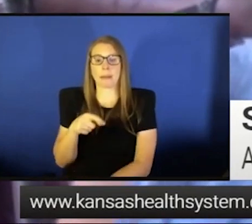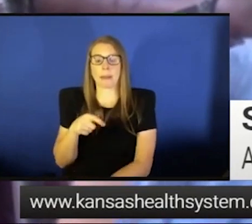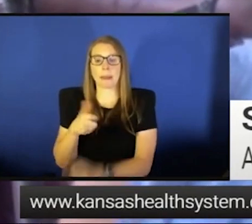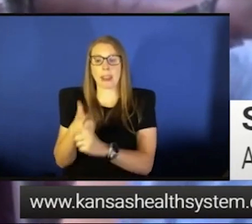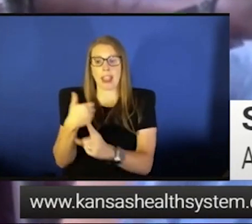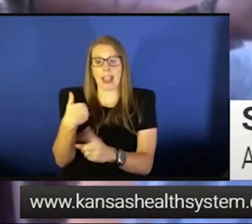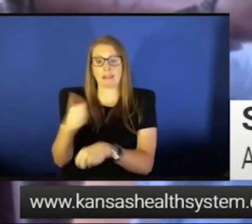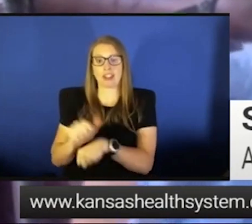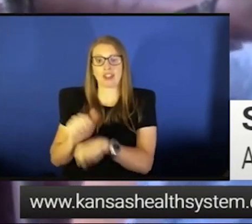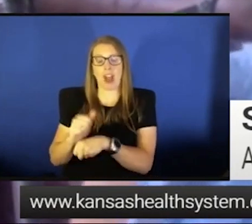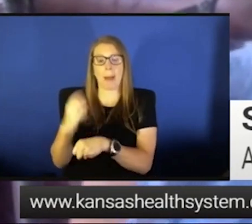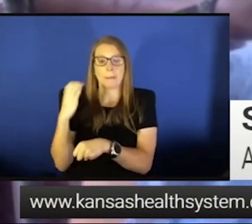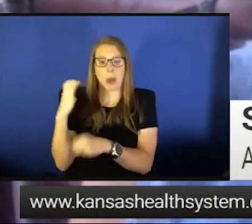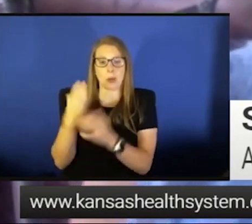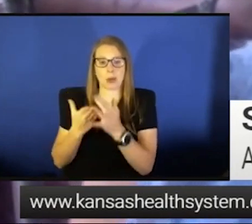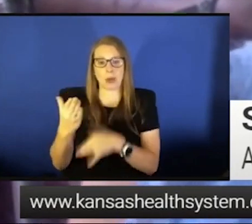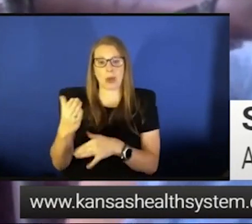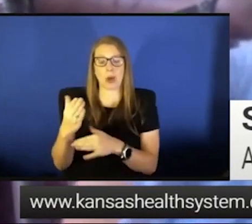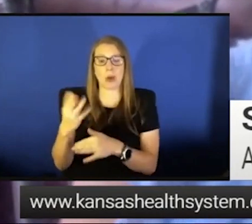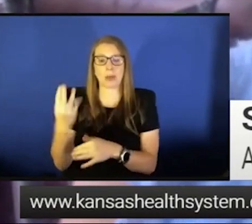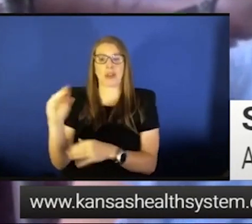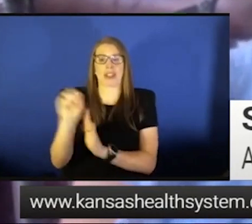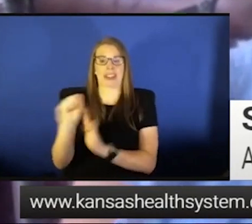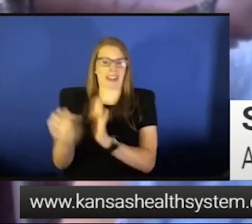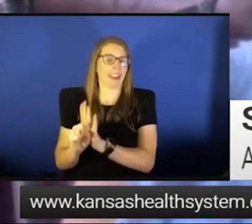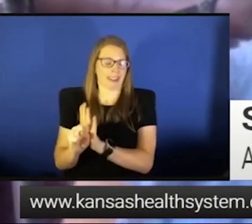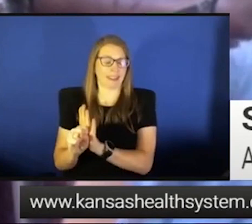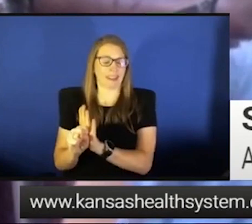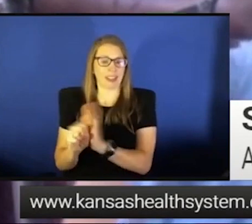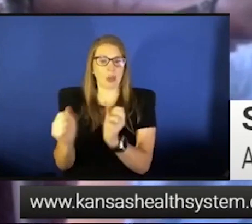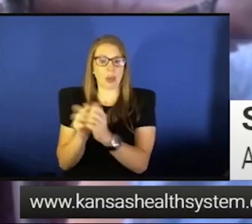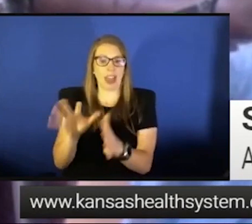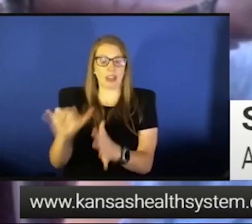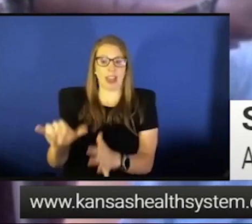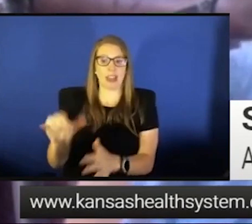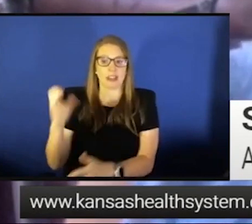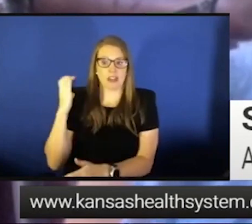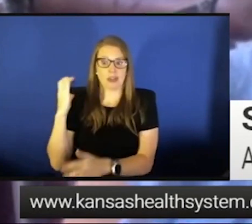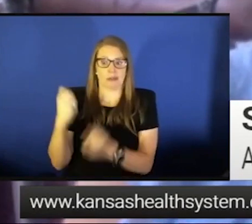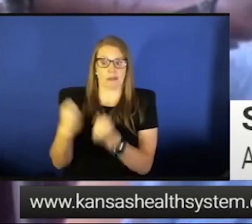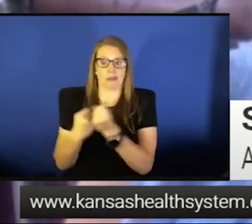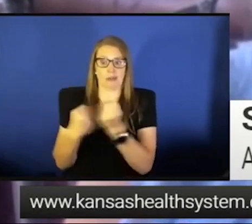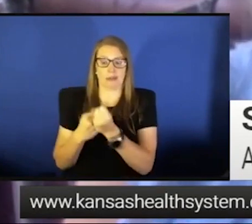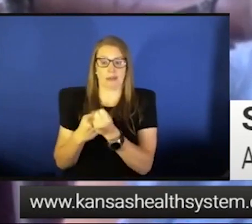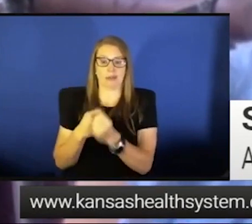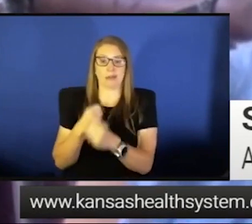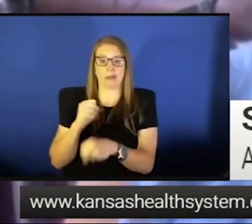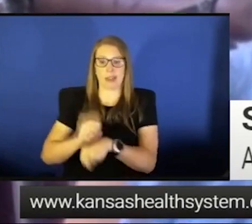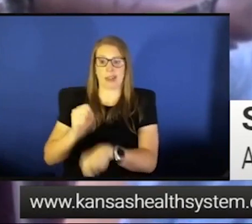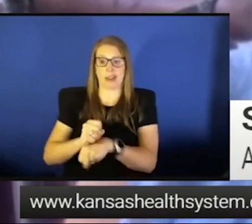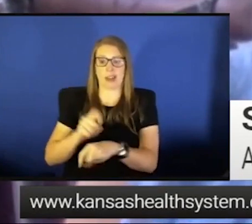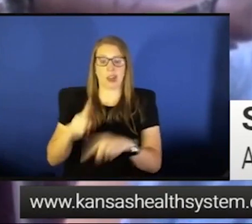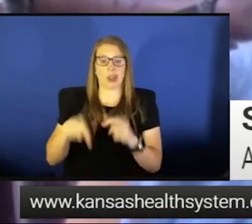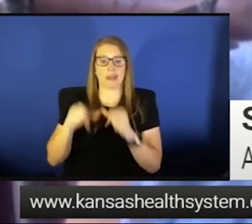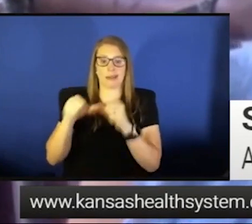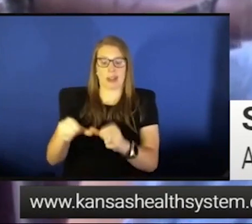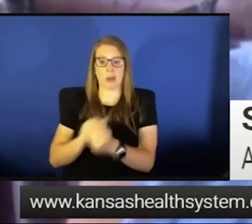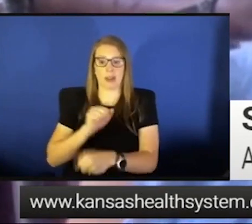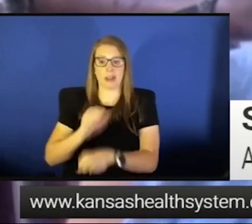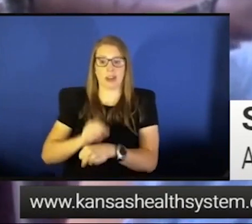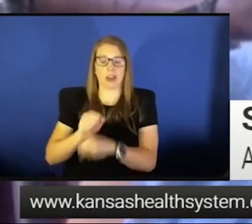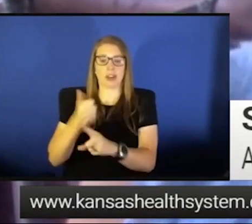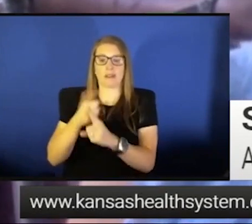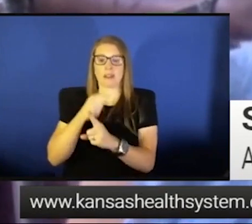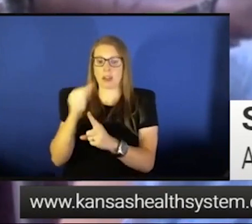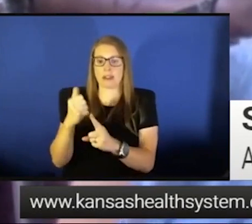a job coach through the state of Missouri. And without that job coach's support, she would not be able to hold down that job. She just doesn't have the